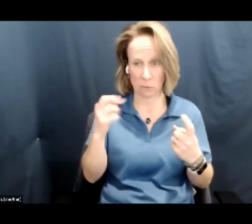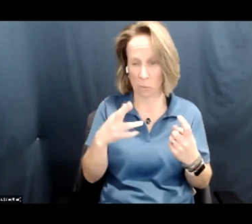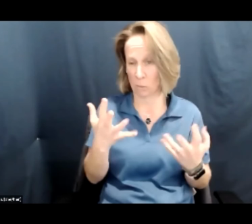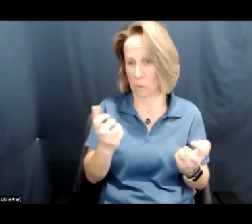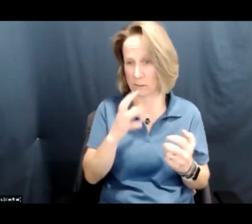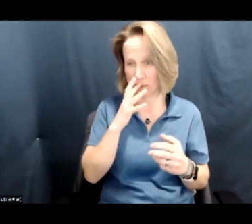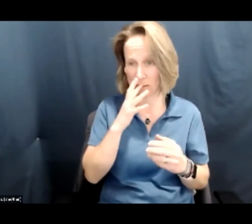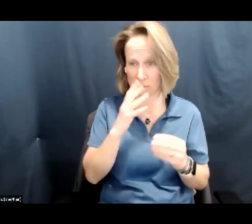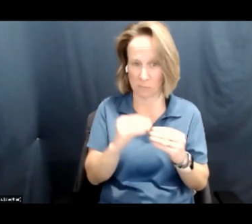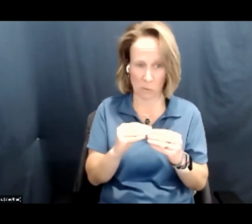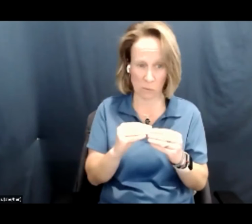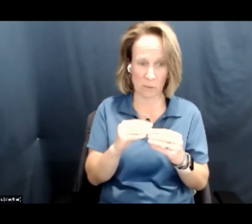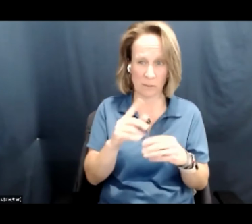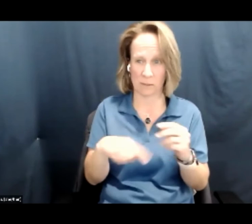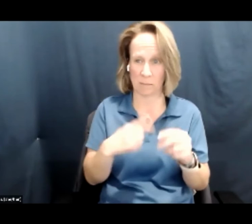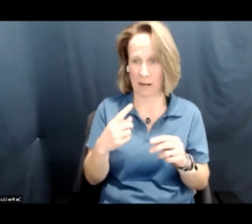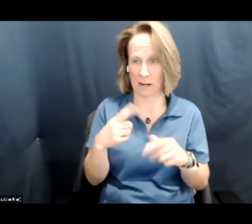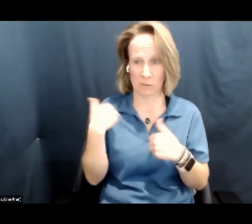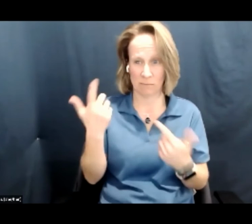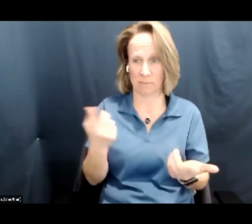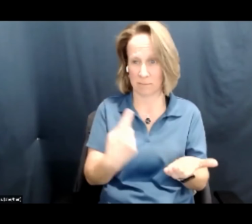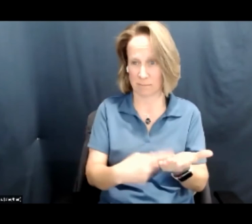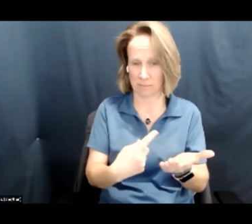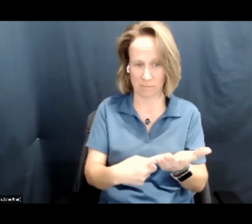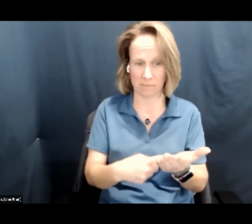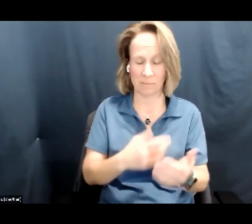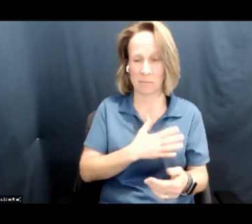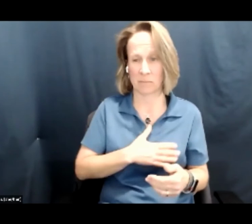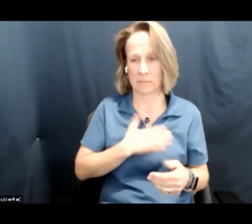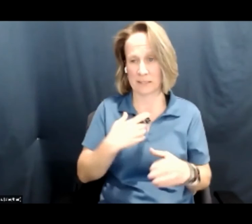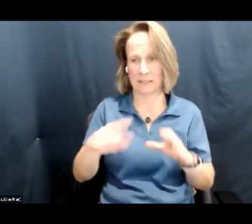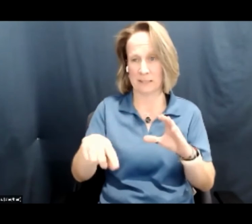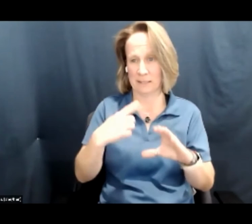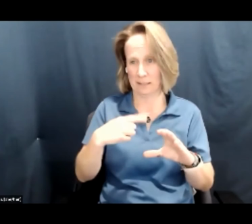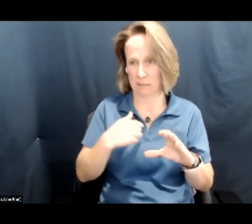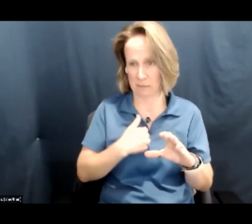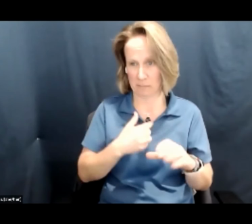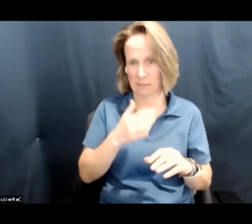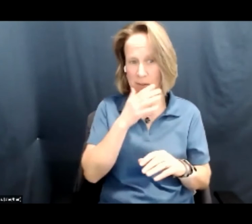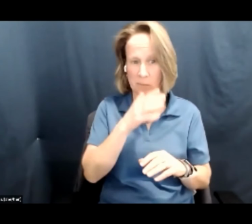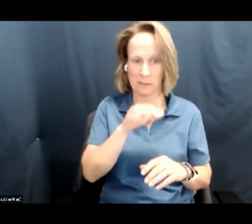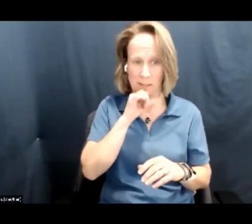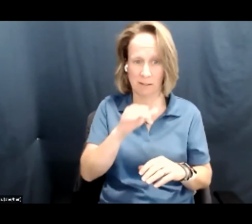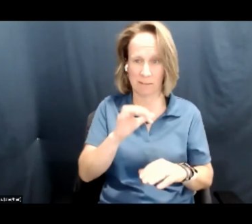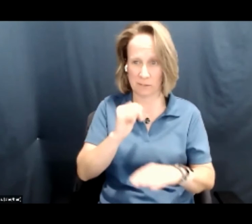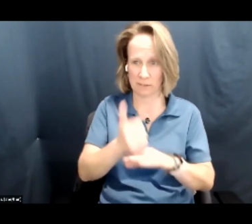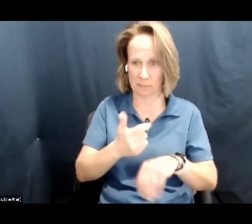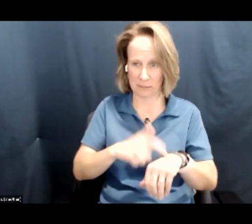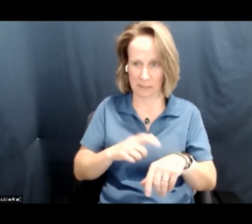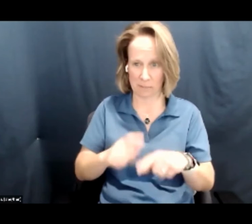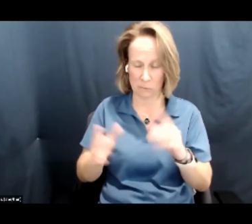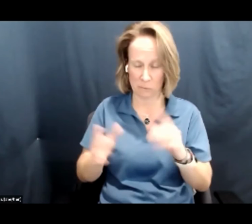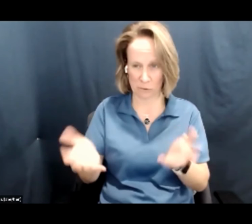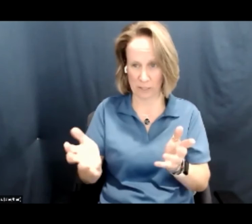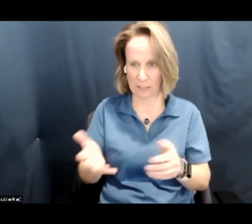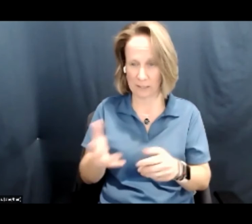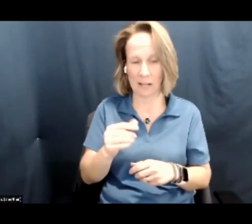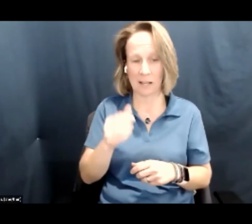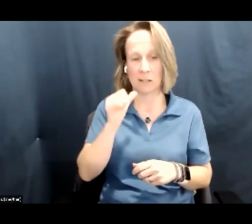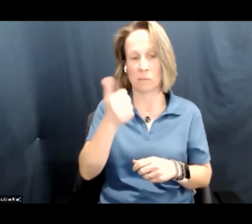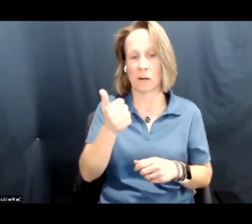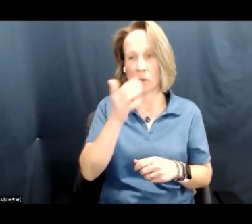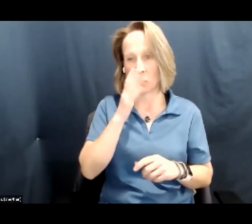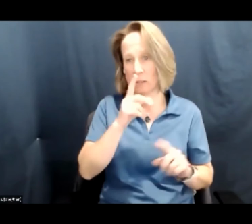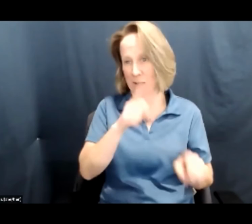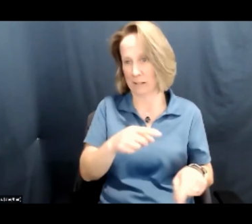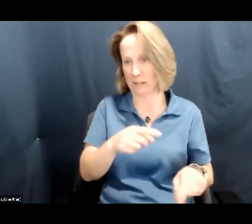some of the things that were discussed today, please send me an email. I would love to set up a time to chat. And then tomorrow we'll also answer that one question